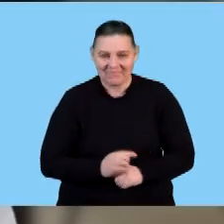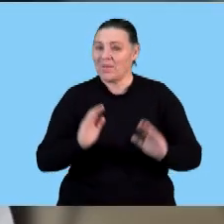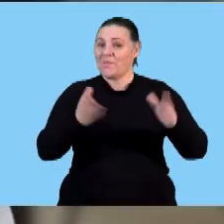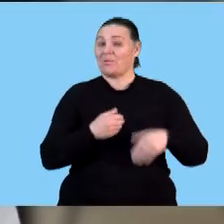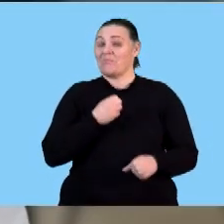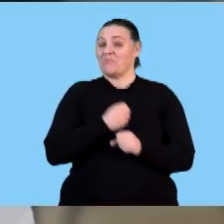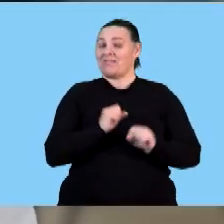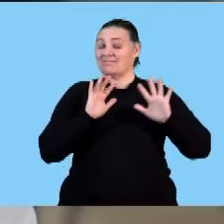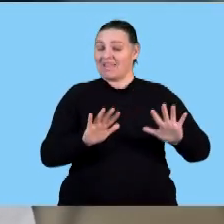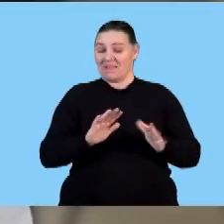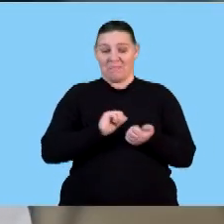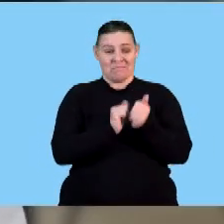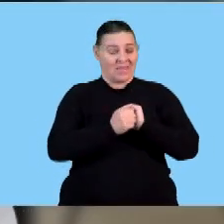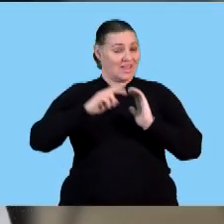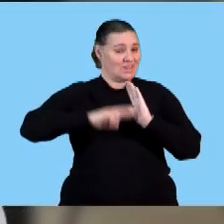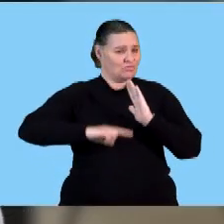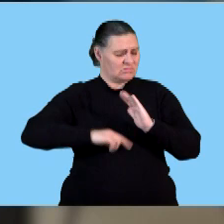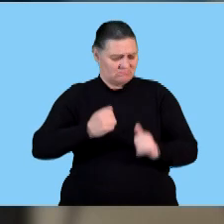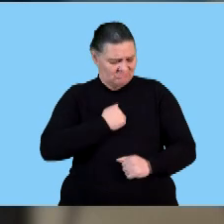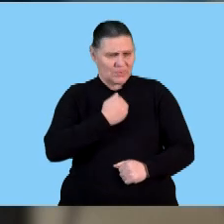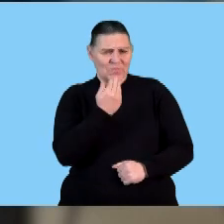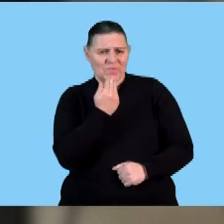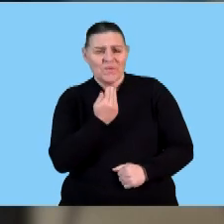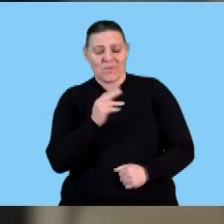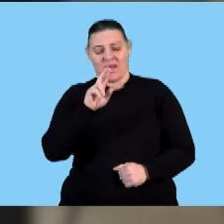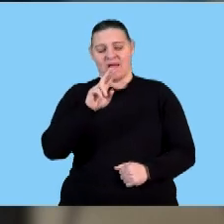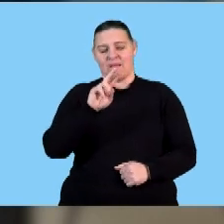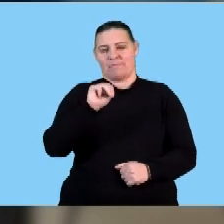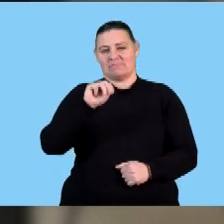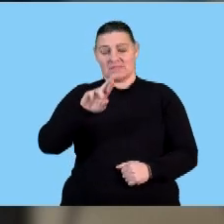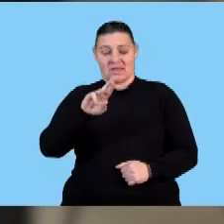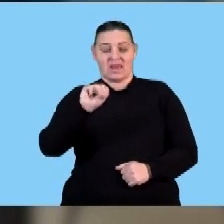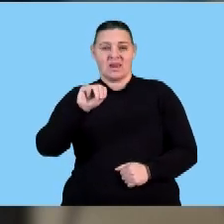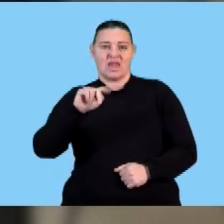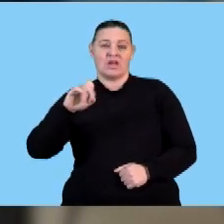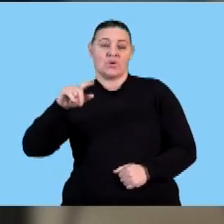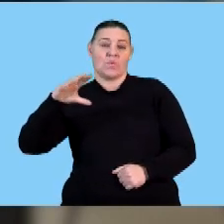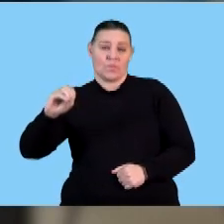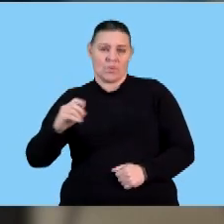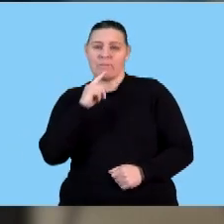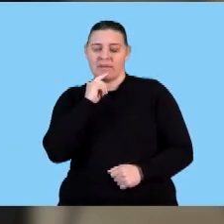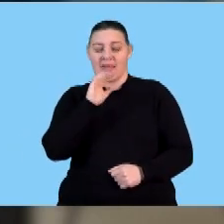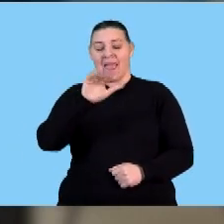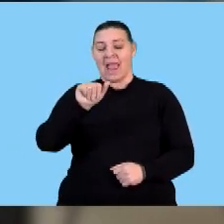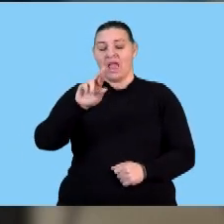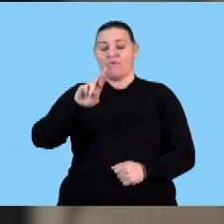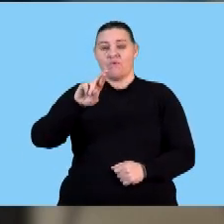everyone, welcome to Grade 10 Maths Literacy. My name is Sushen Naidu. Today we're talking about area. Let's get stuck into